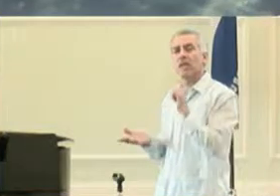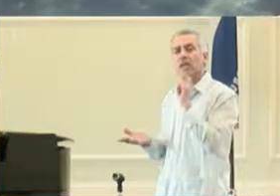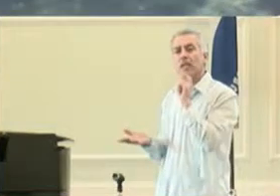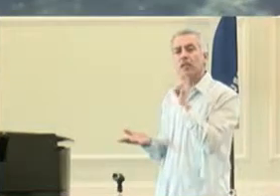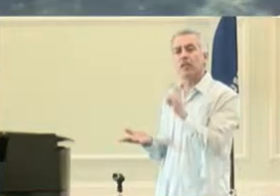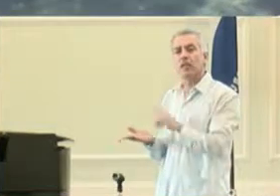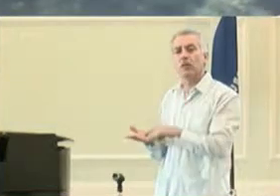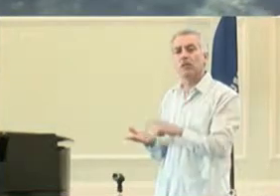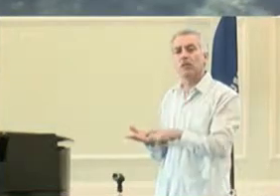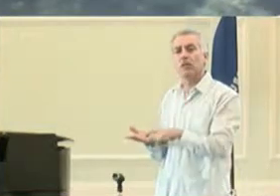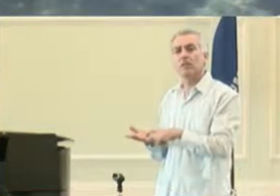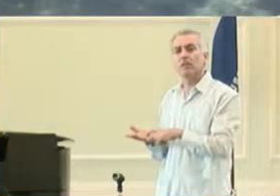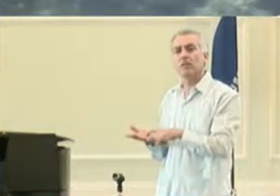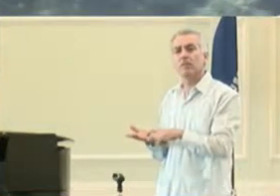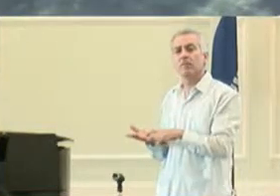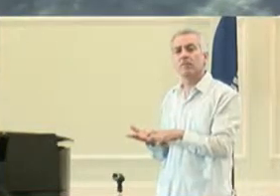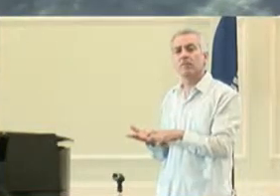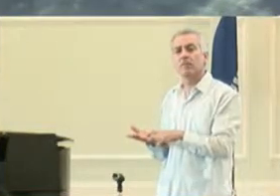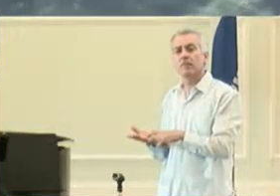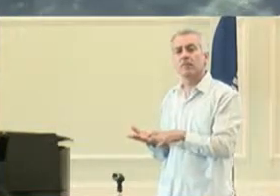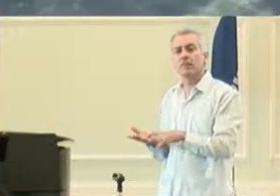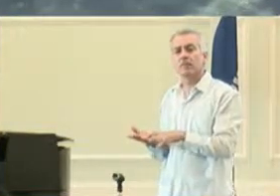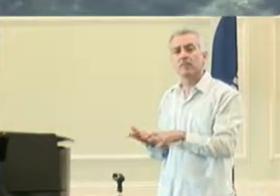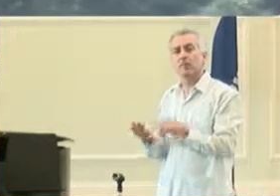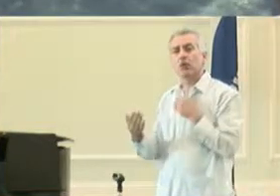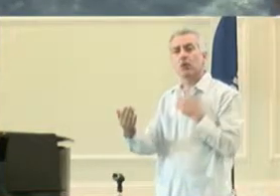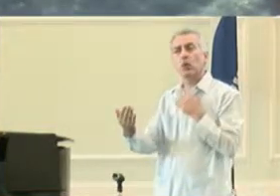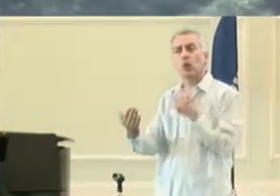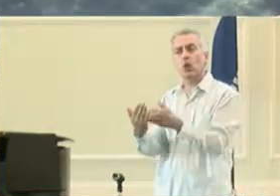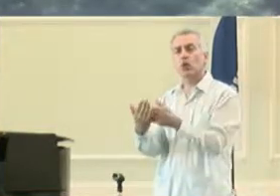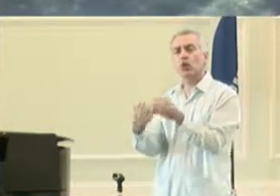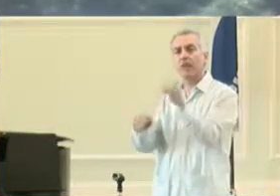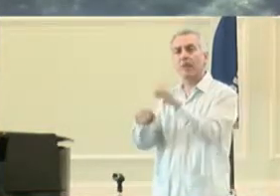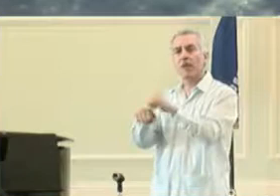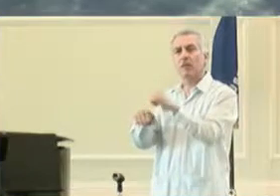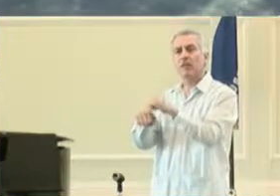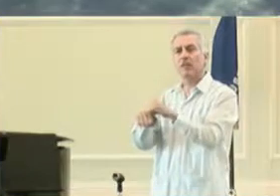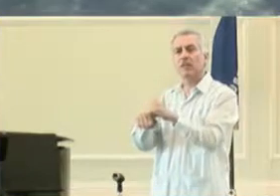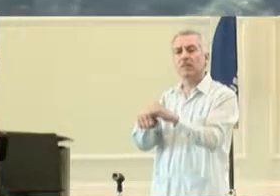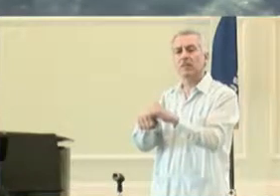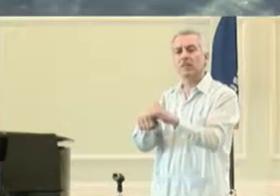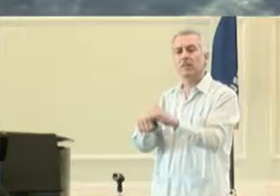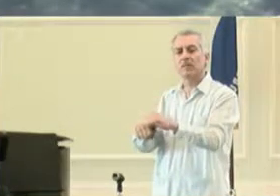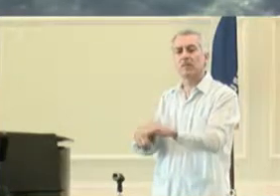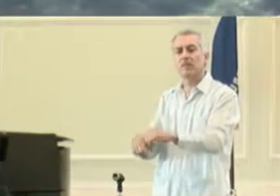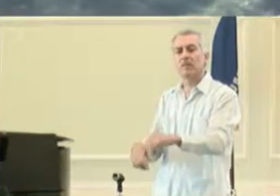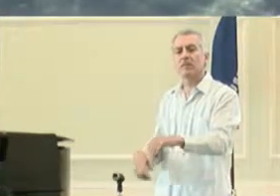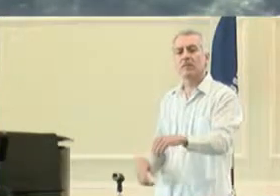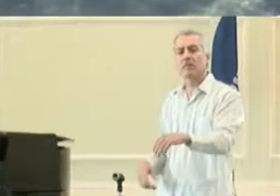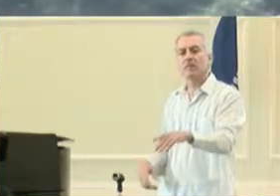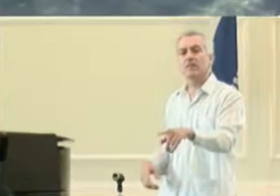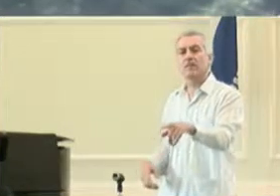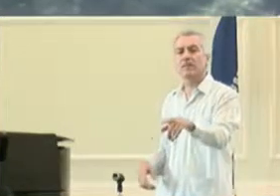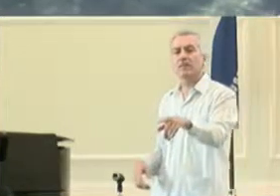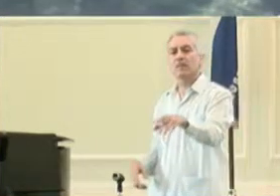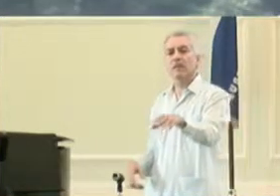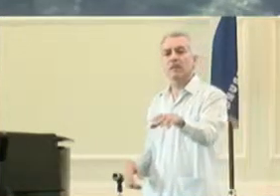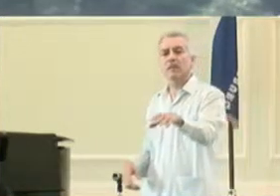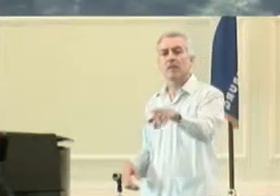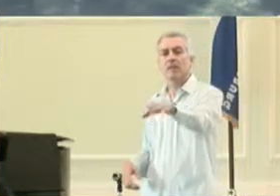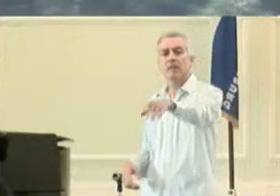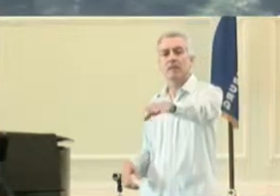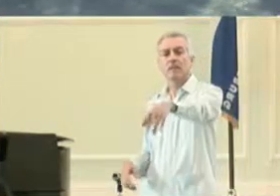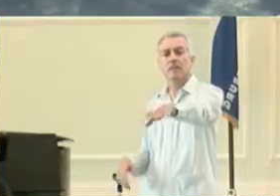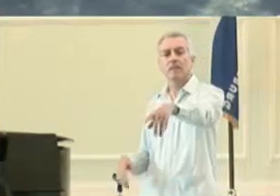as Moses comes close to the mountain, the Bible says in verse 3, and Moses